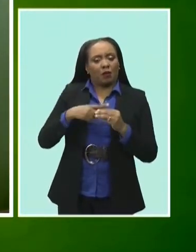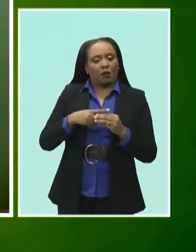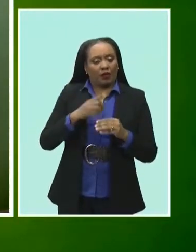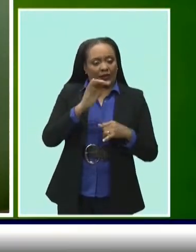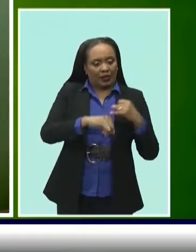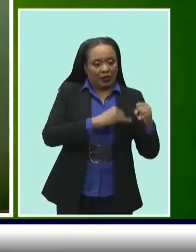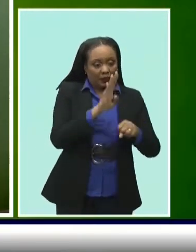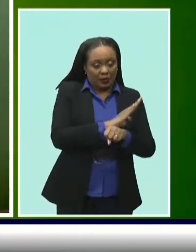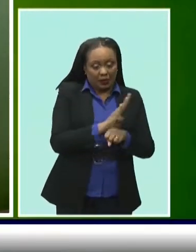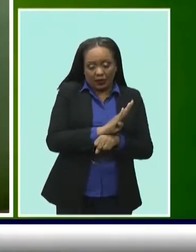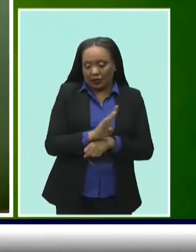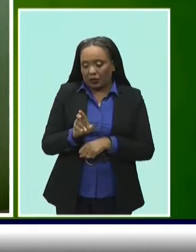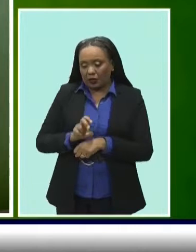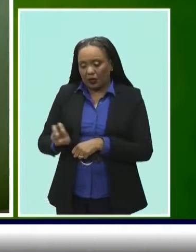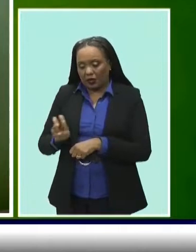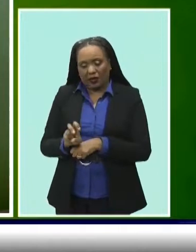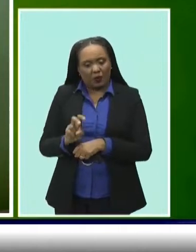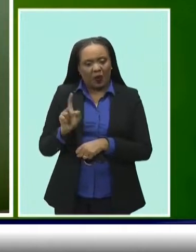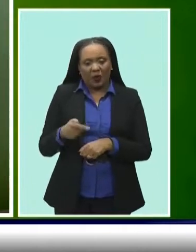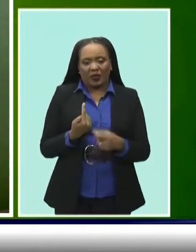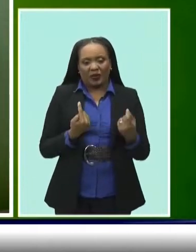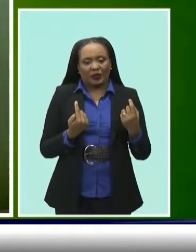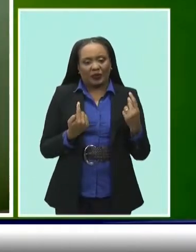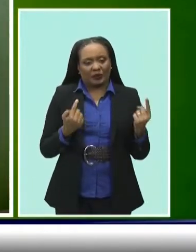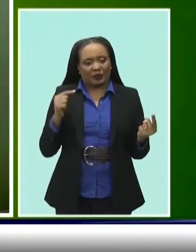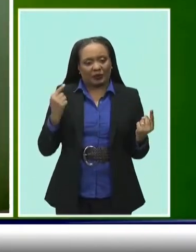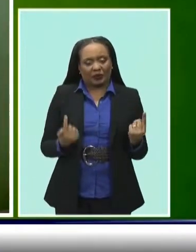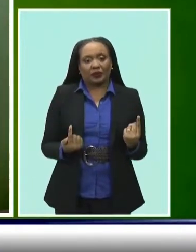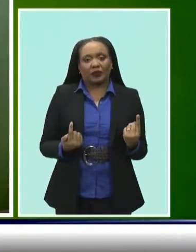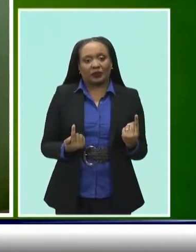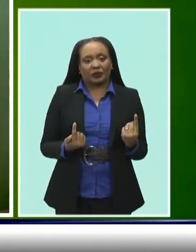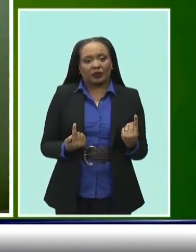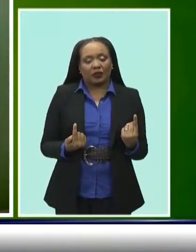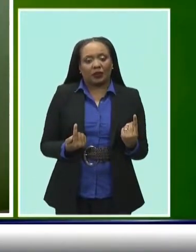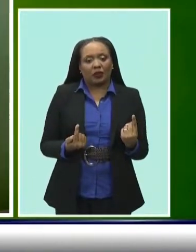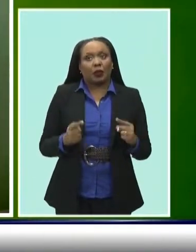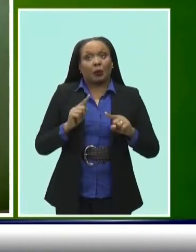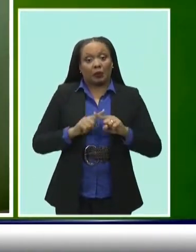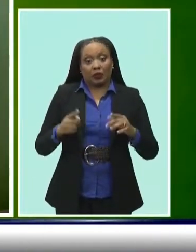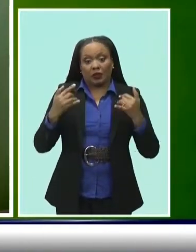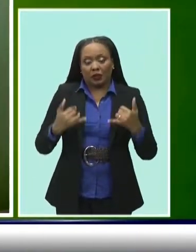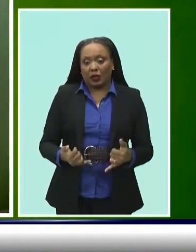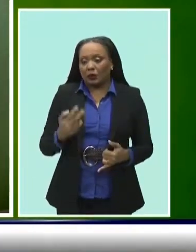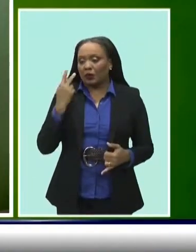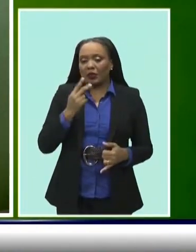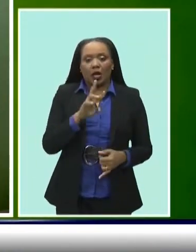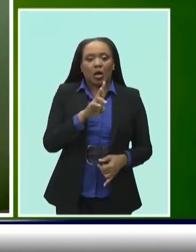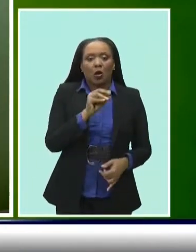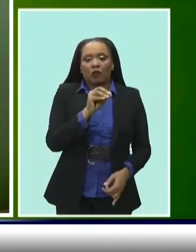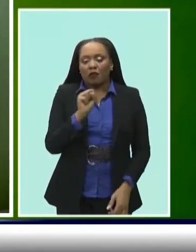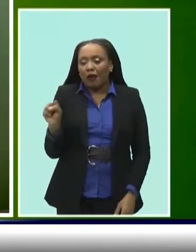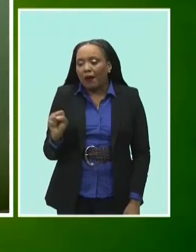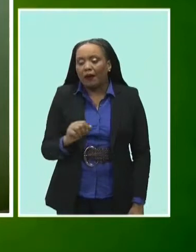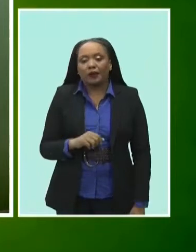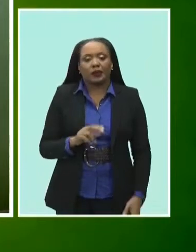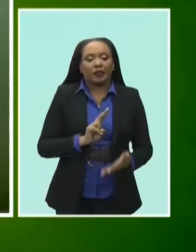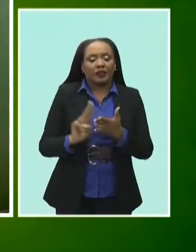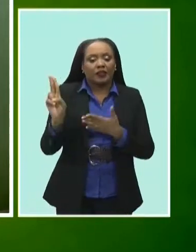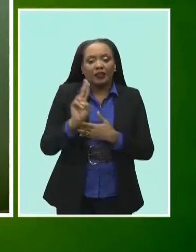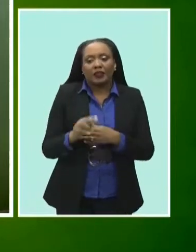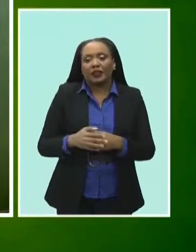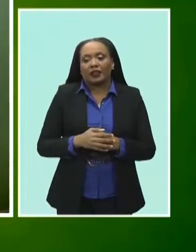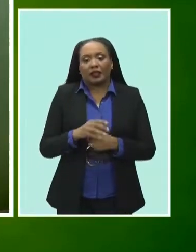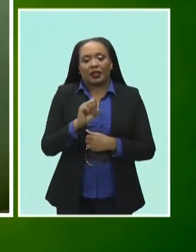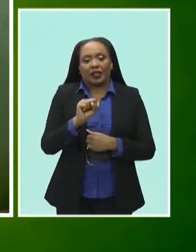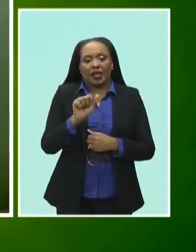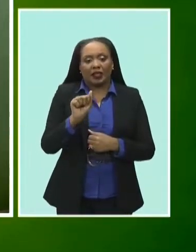were it. We are now seeing from the Sagicors, the Rosses, American University of Barbados and others, we are